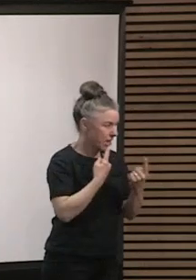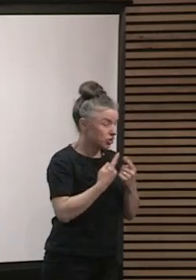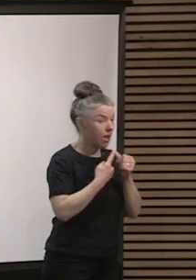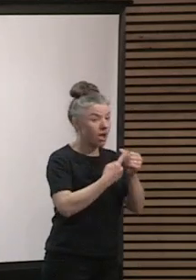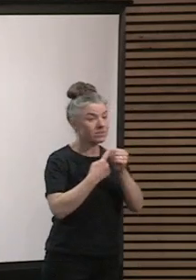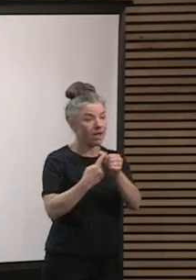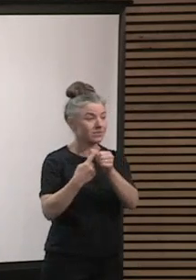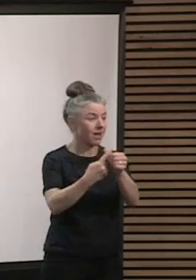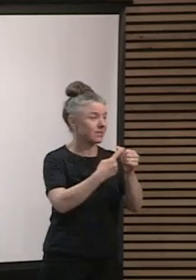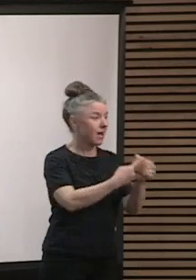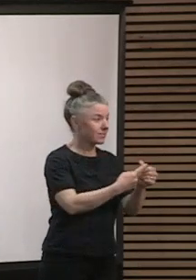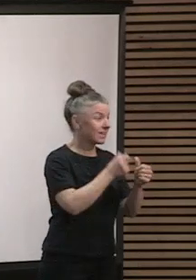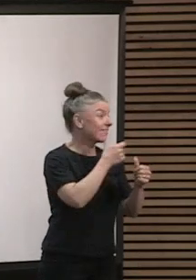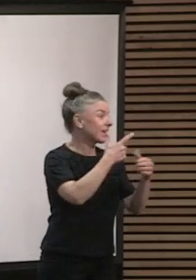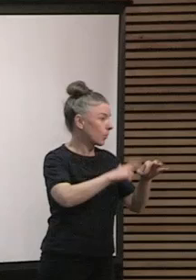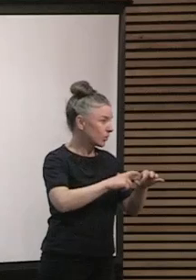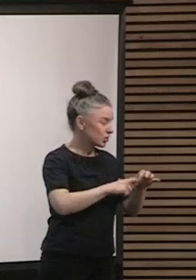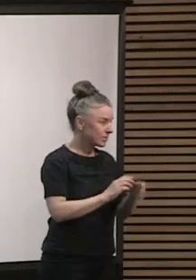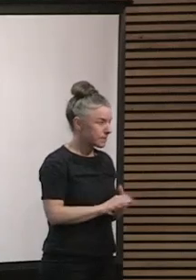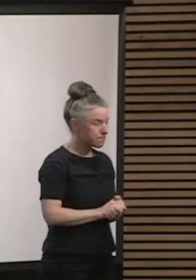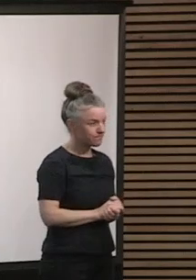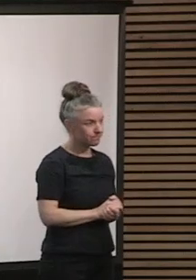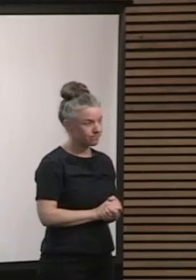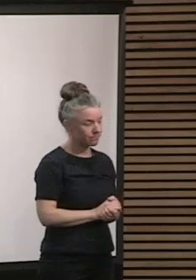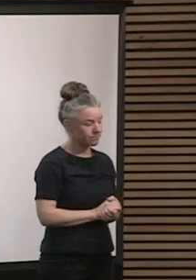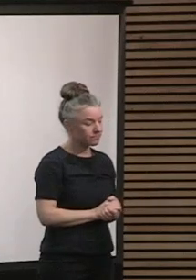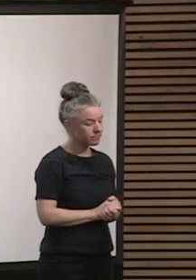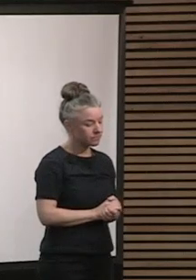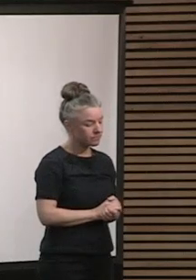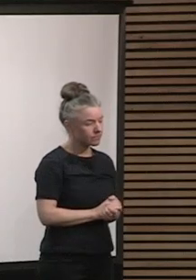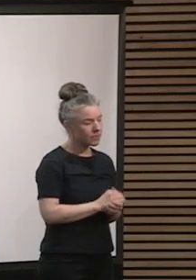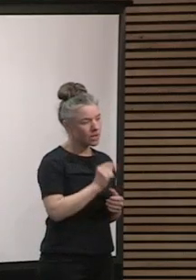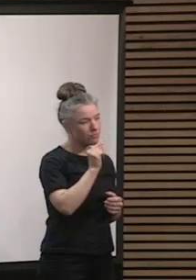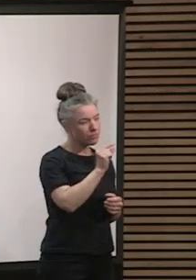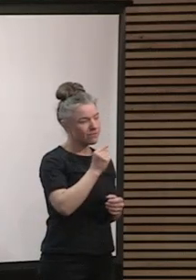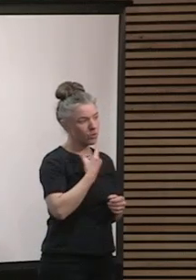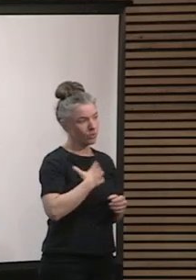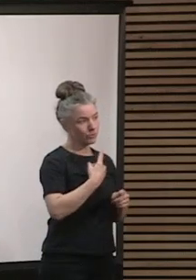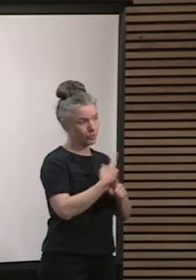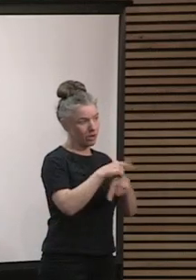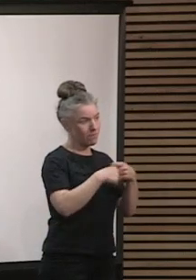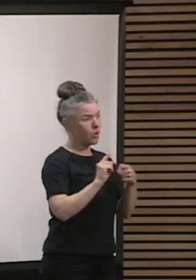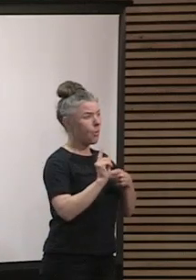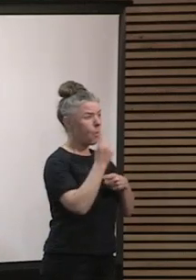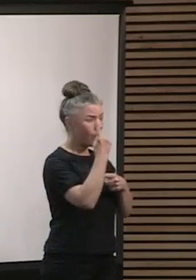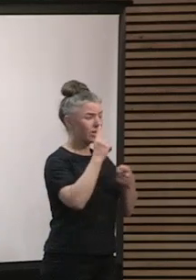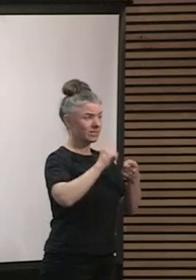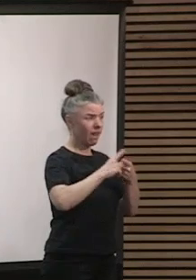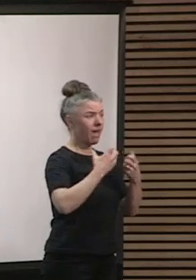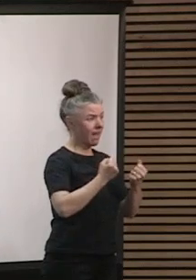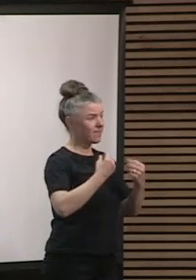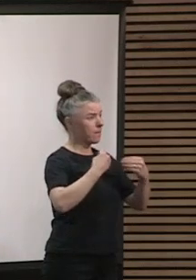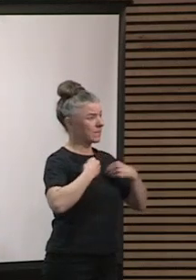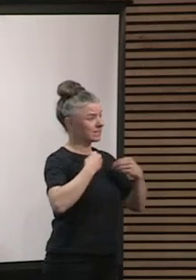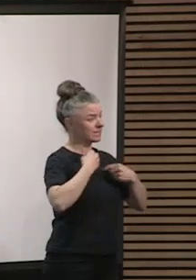any questions you have on that. I want to touch very briefly on the activity that continues in Auckland under level three with